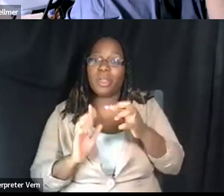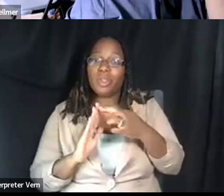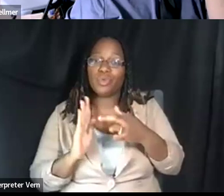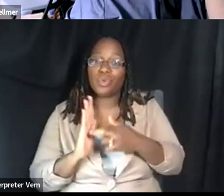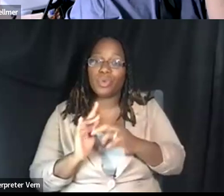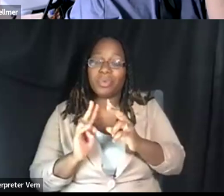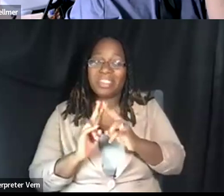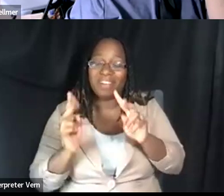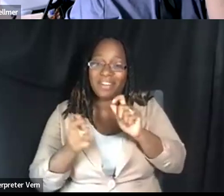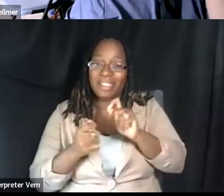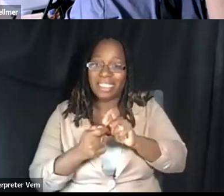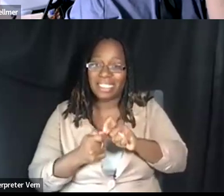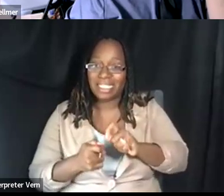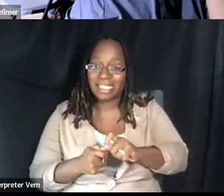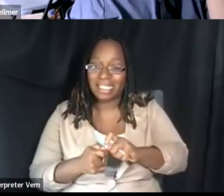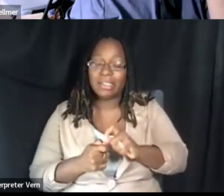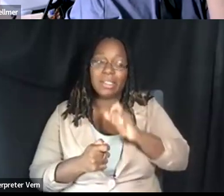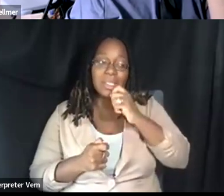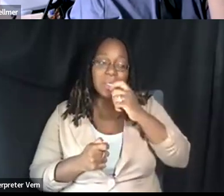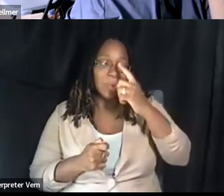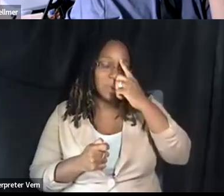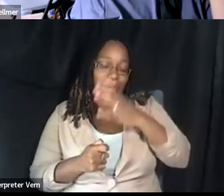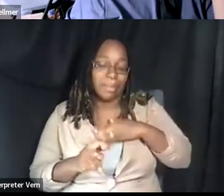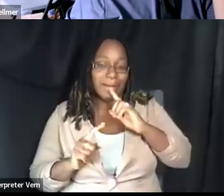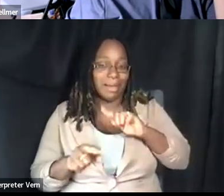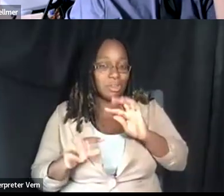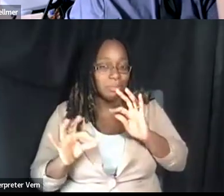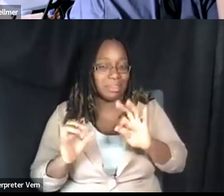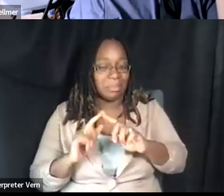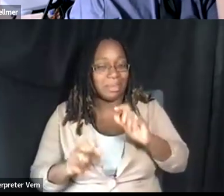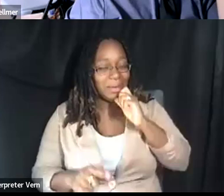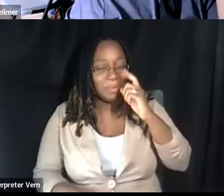So don't take my answer to the bank, but I don't think so.